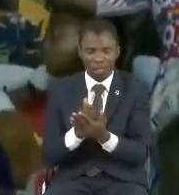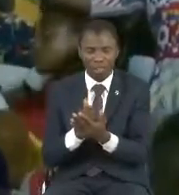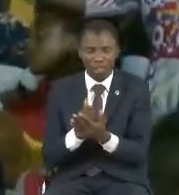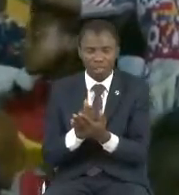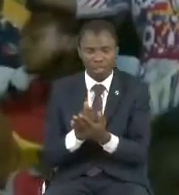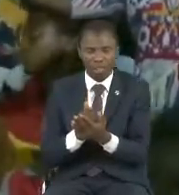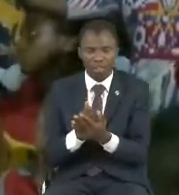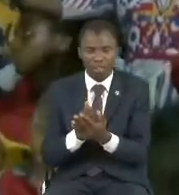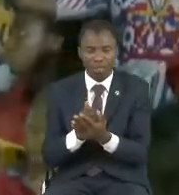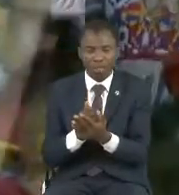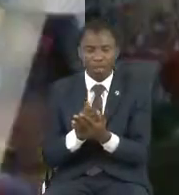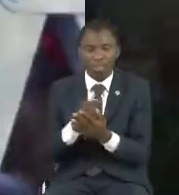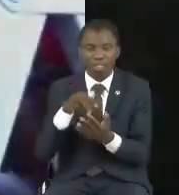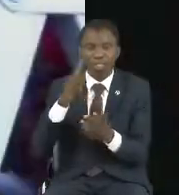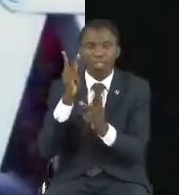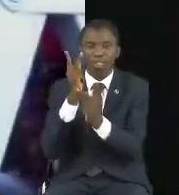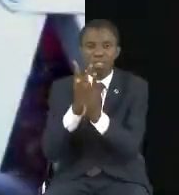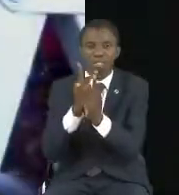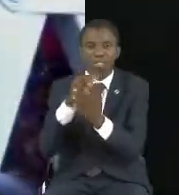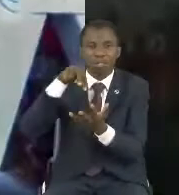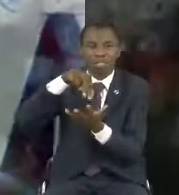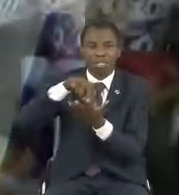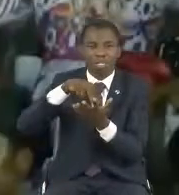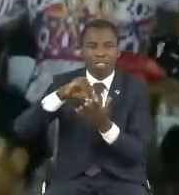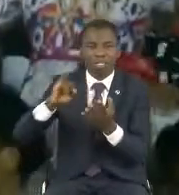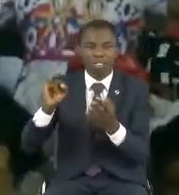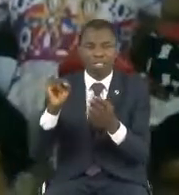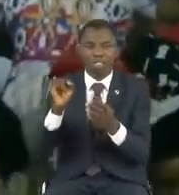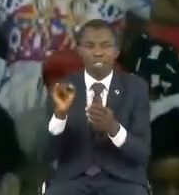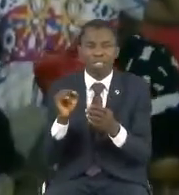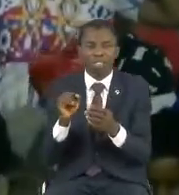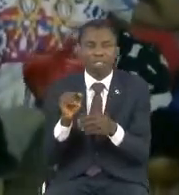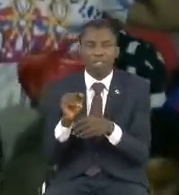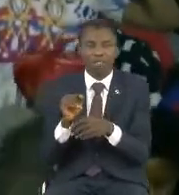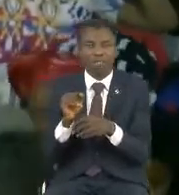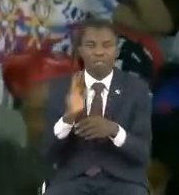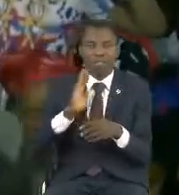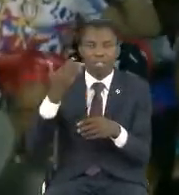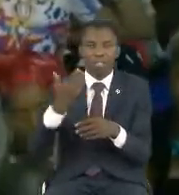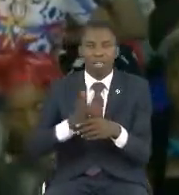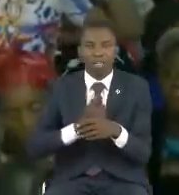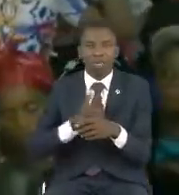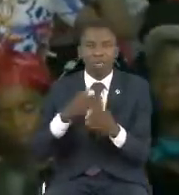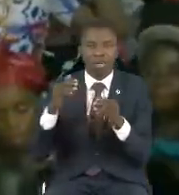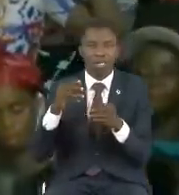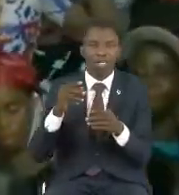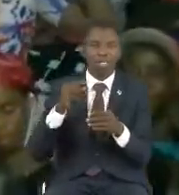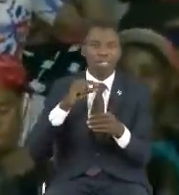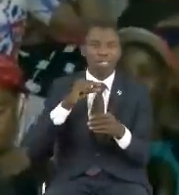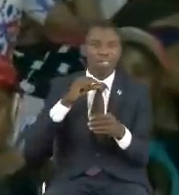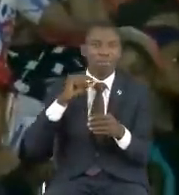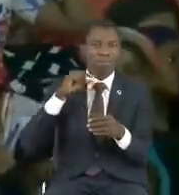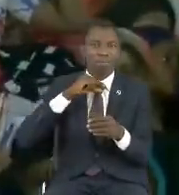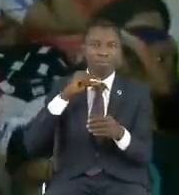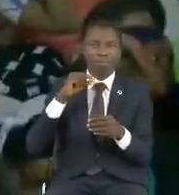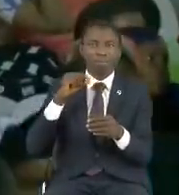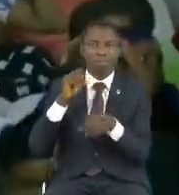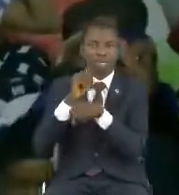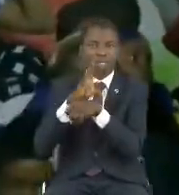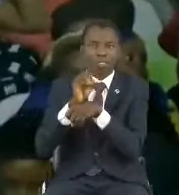Keep on standing, our counselors. We'll see you there. He'll give you the slip to